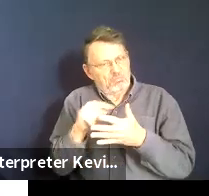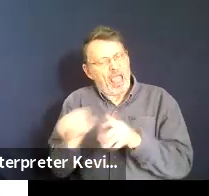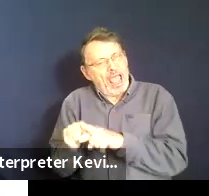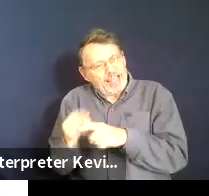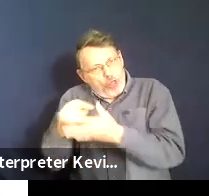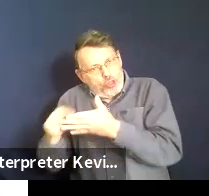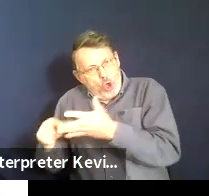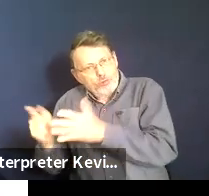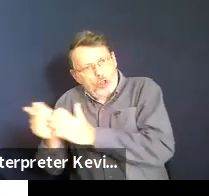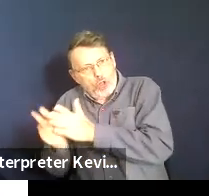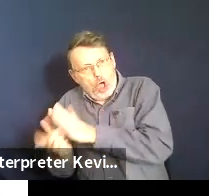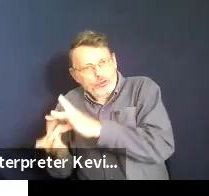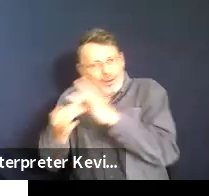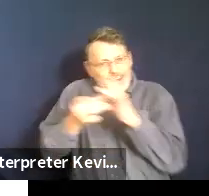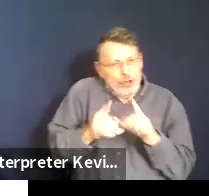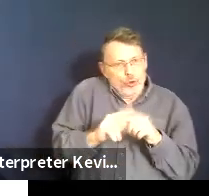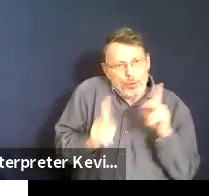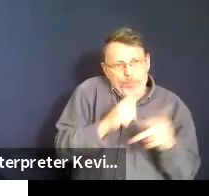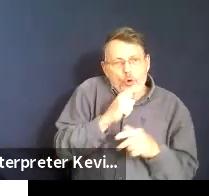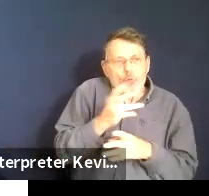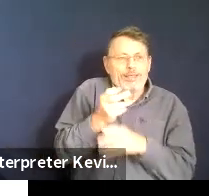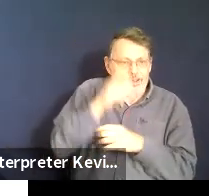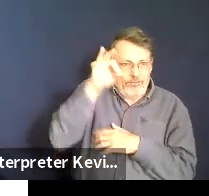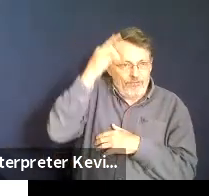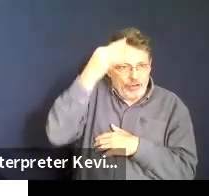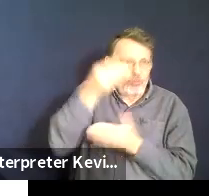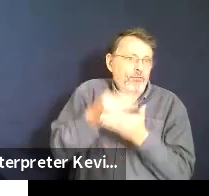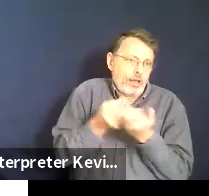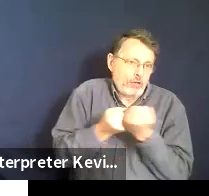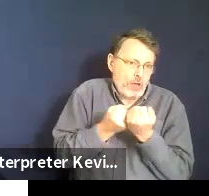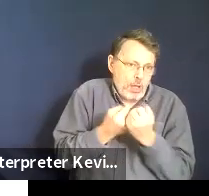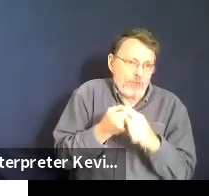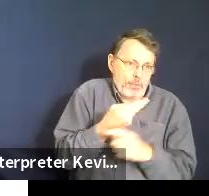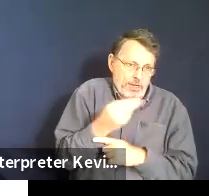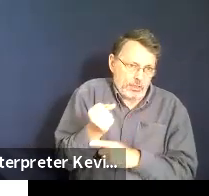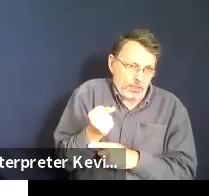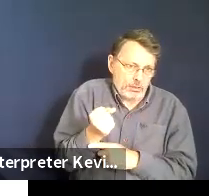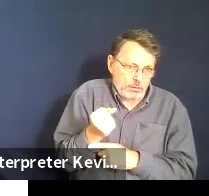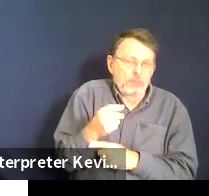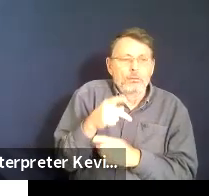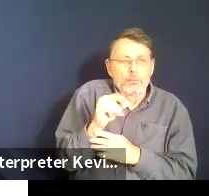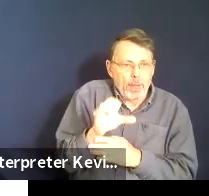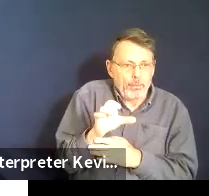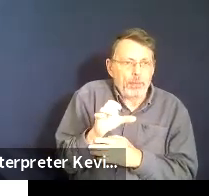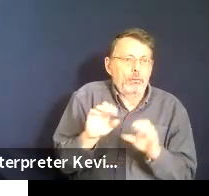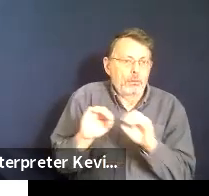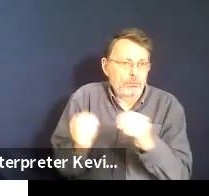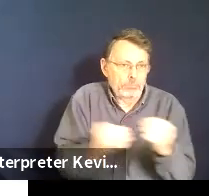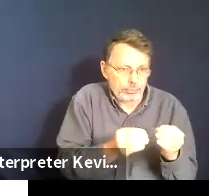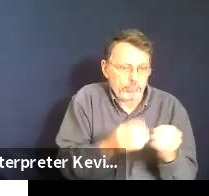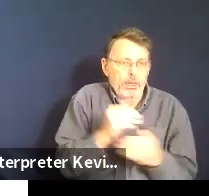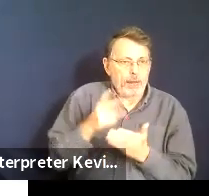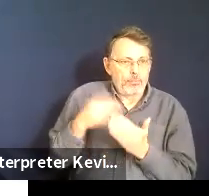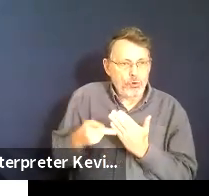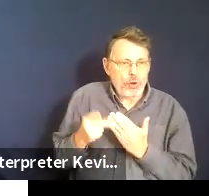to recipients of federal financial assistance from HHS, public entities, and programs